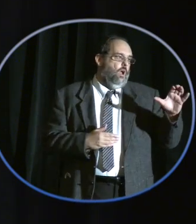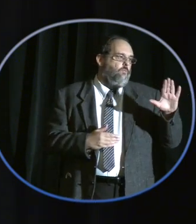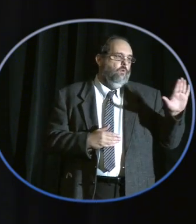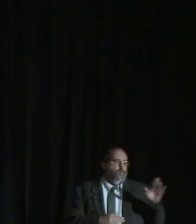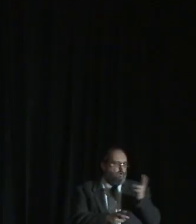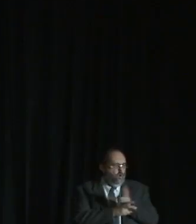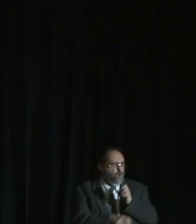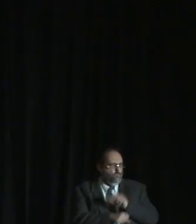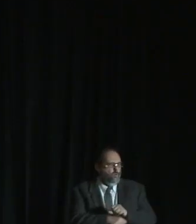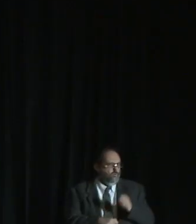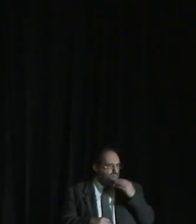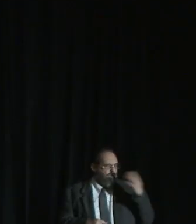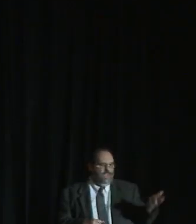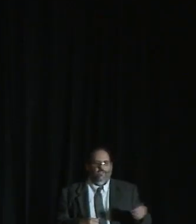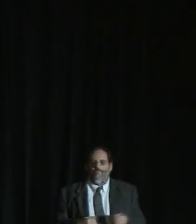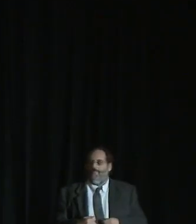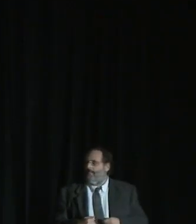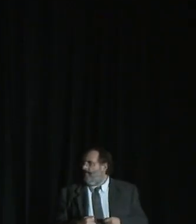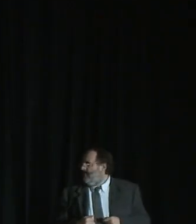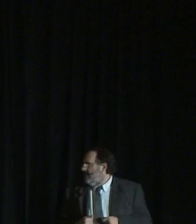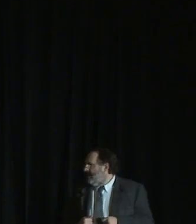work.